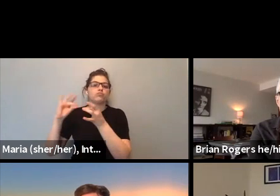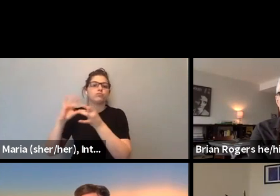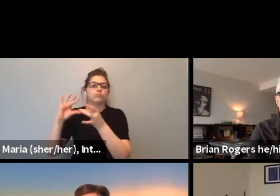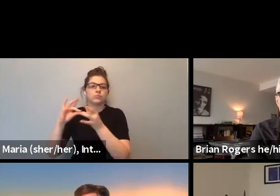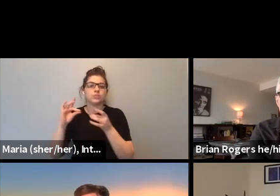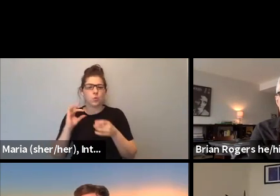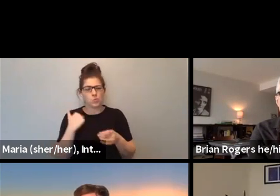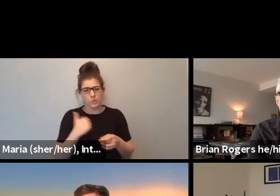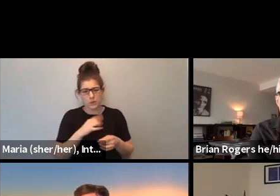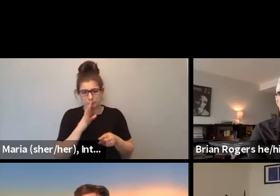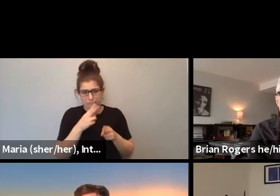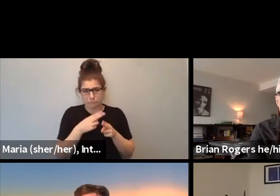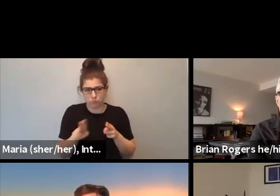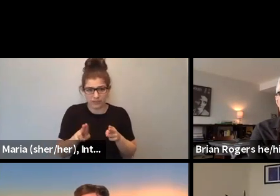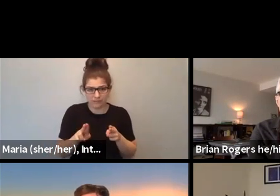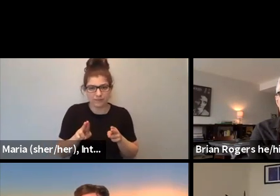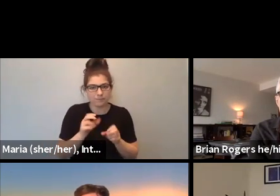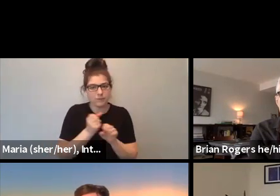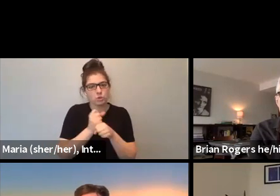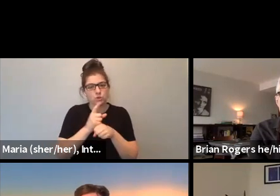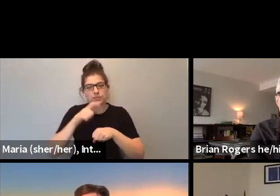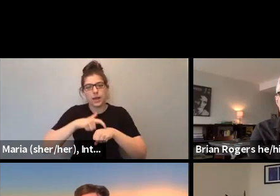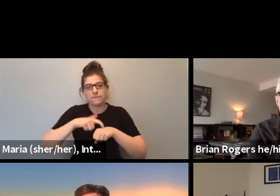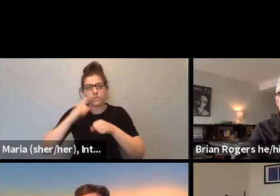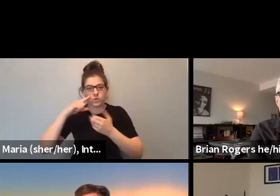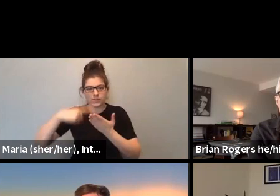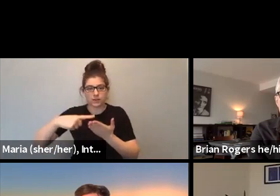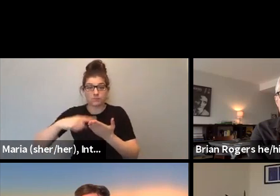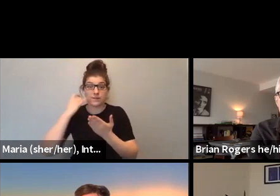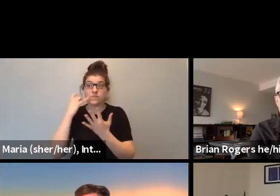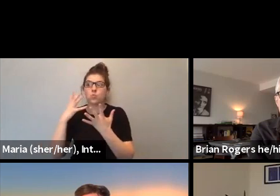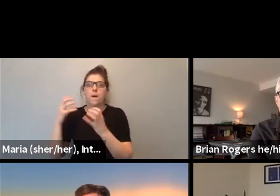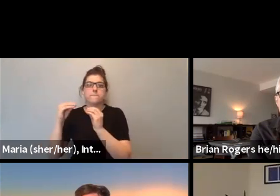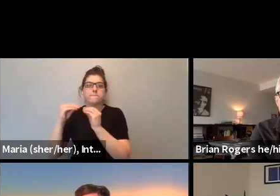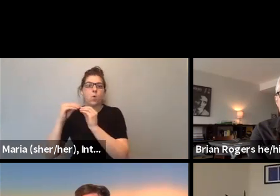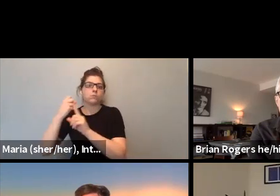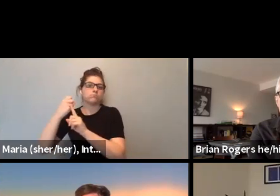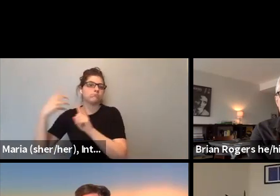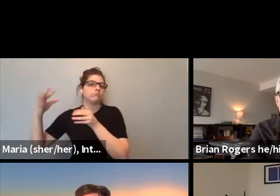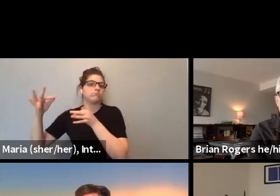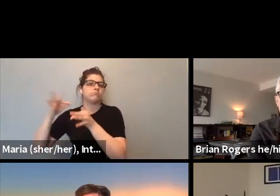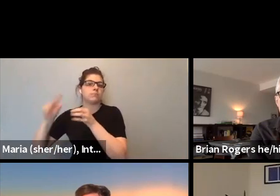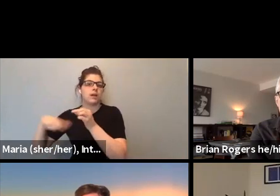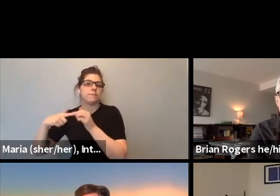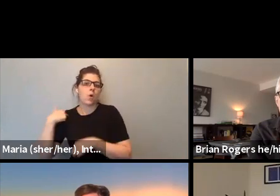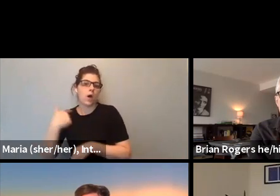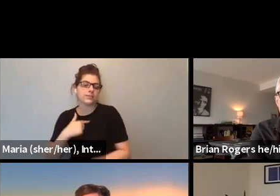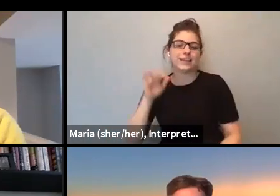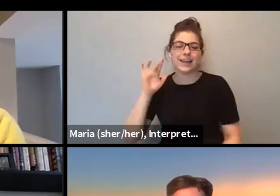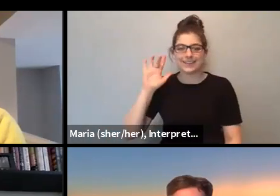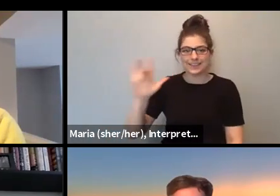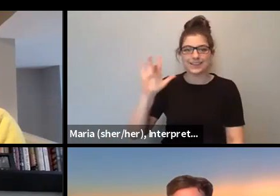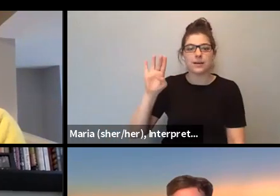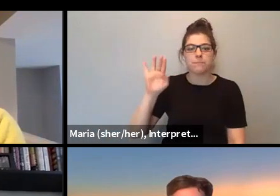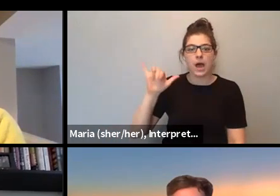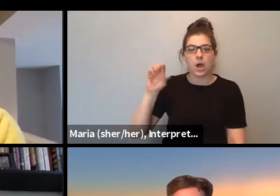descriptions so that we can have more time for discussion. But if you want that background, please do click on the biography link. So